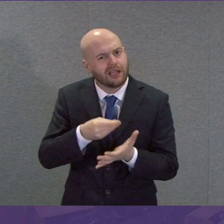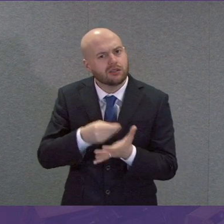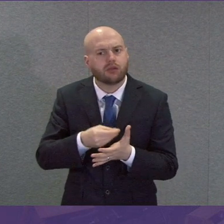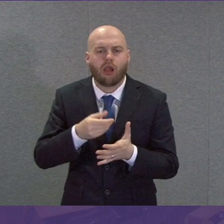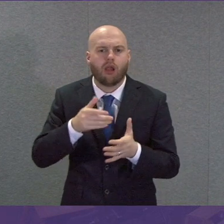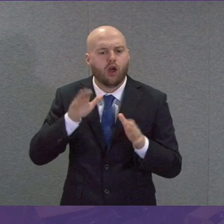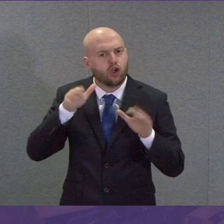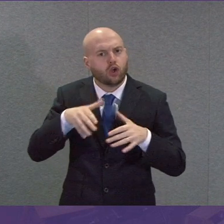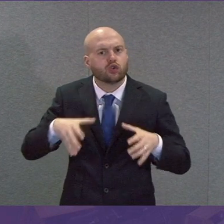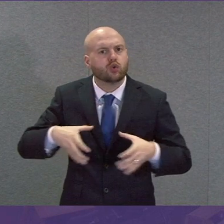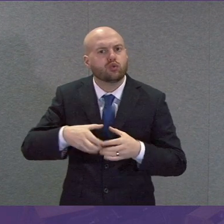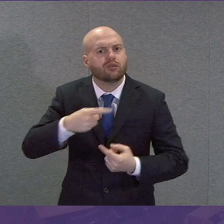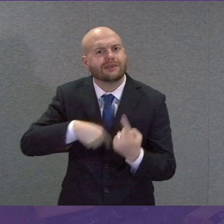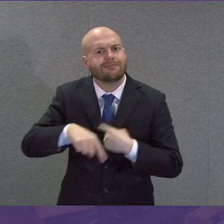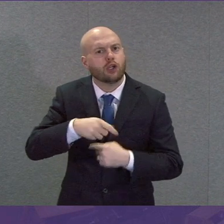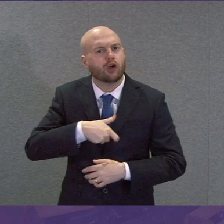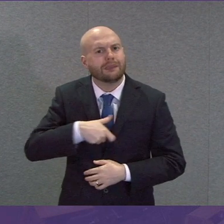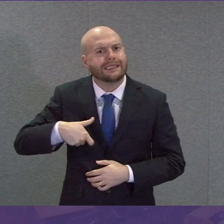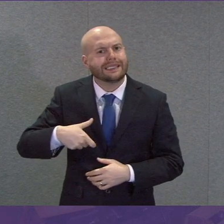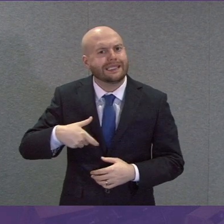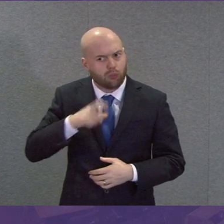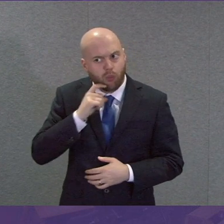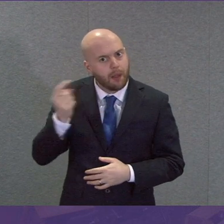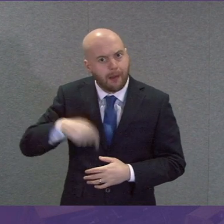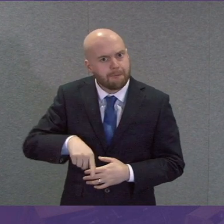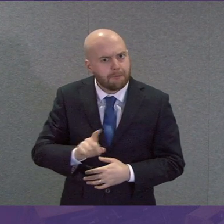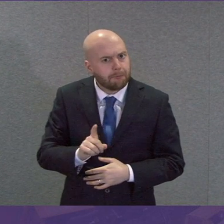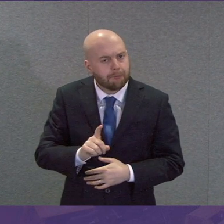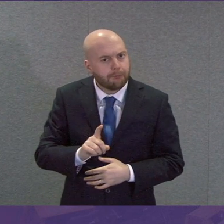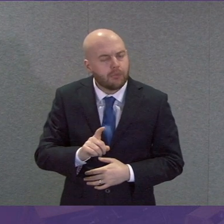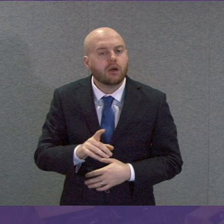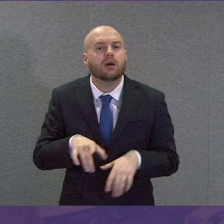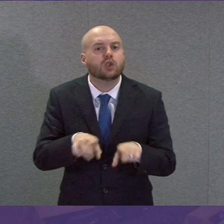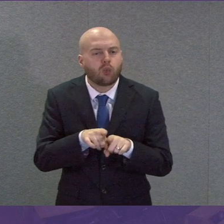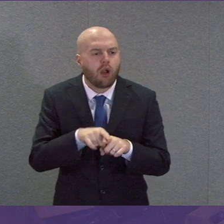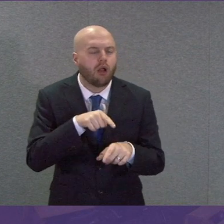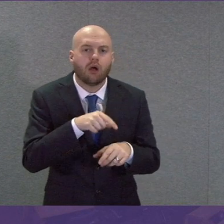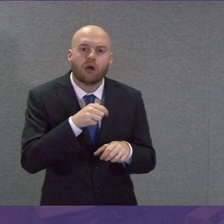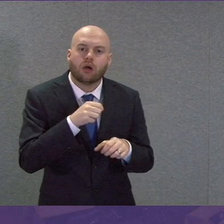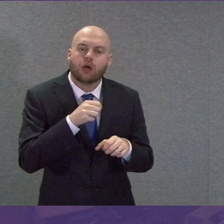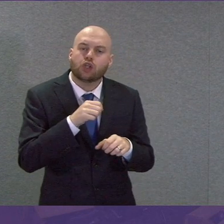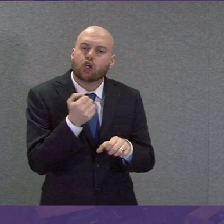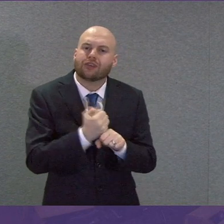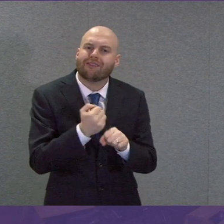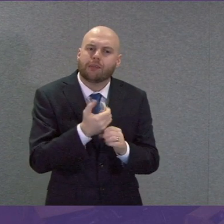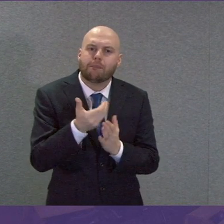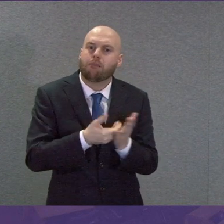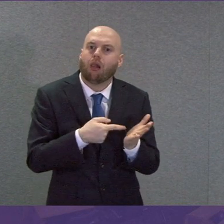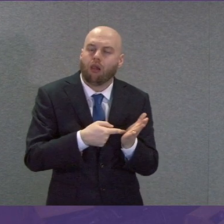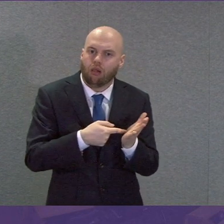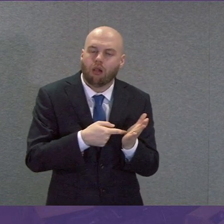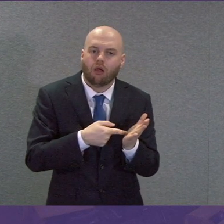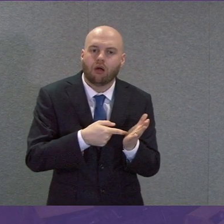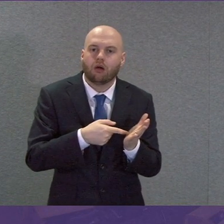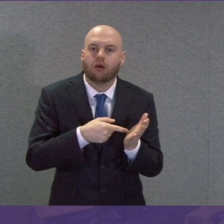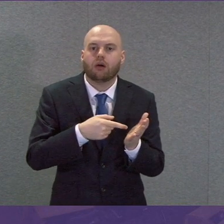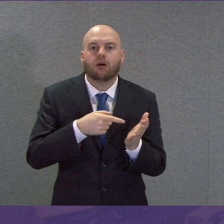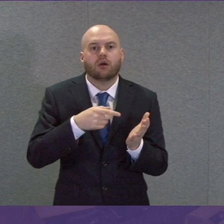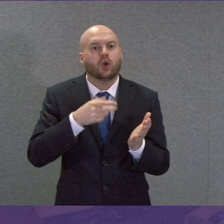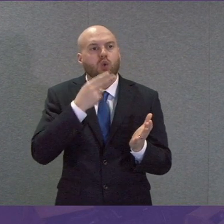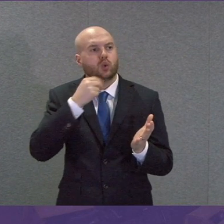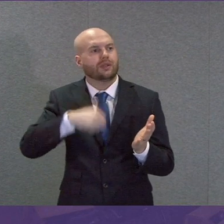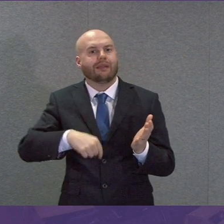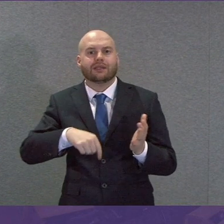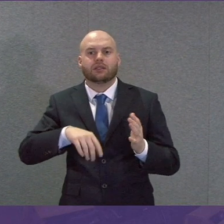further consideration in regard to the Scottish Government's bill been given to using the whole Parliament chamber to consider